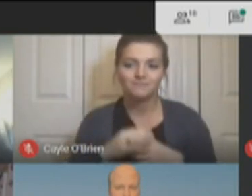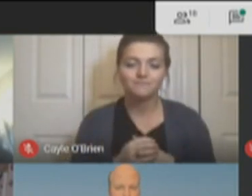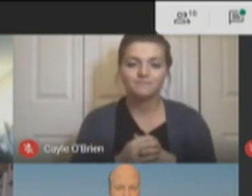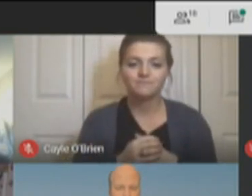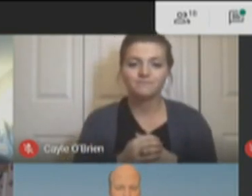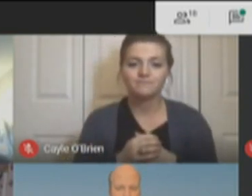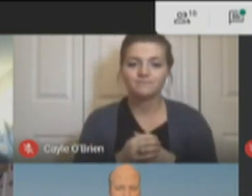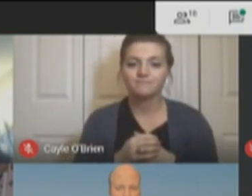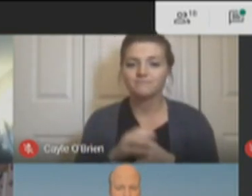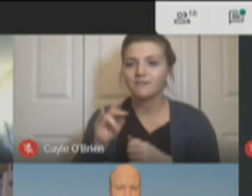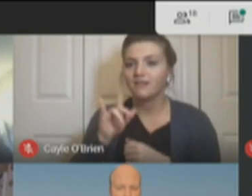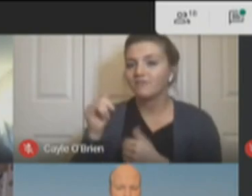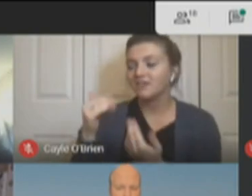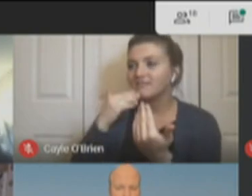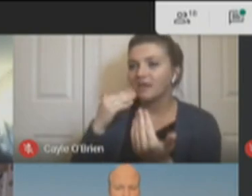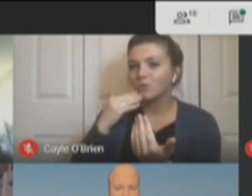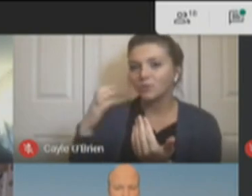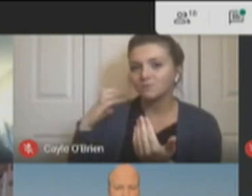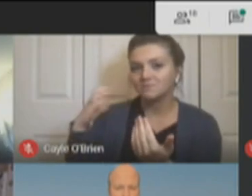Thank you, Chief.